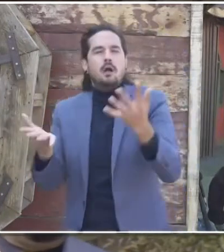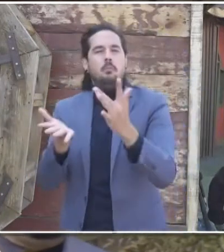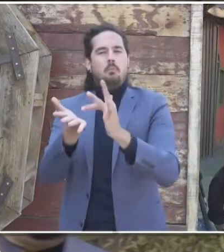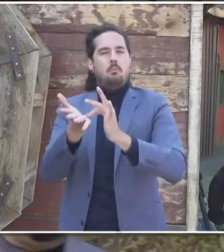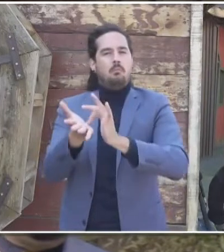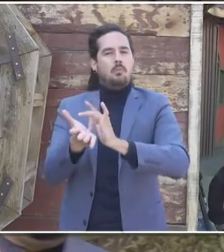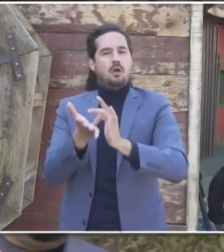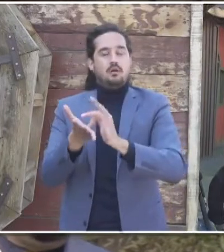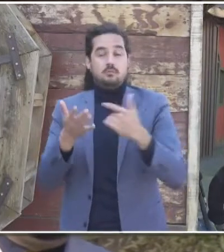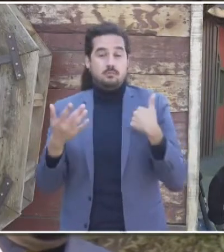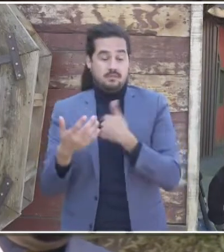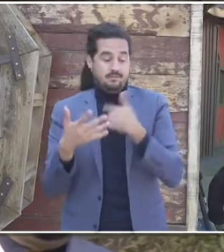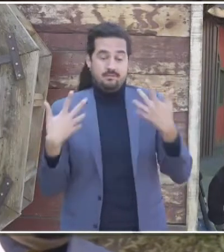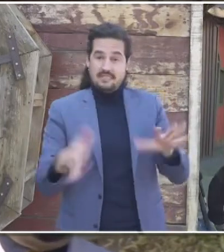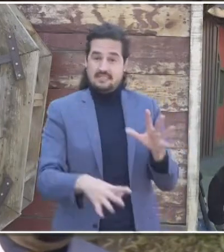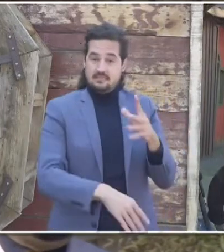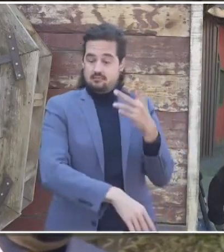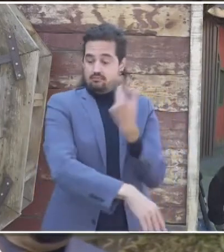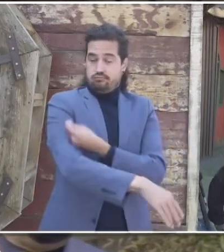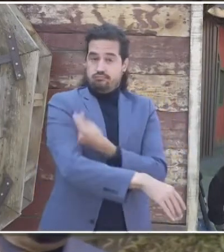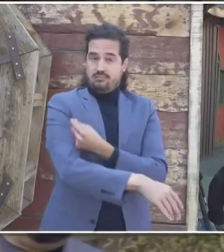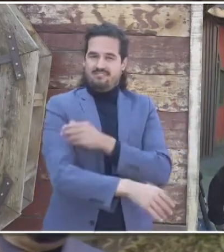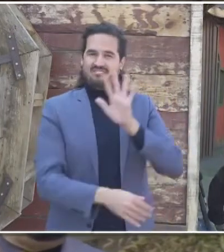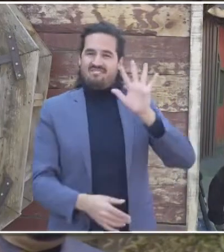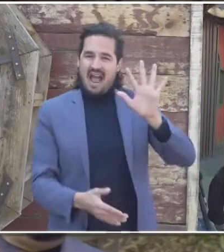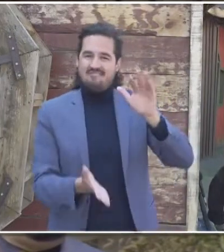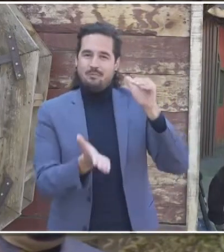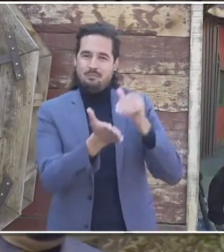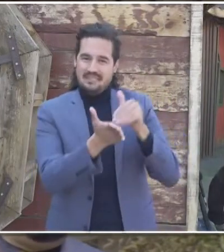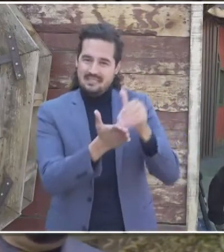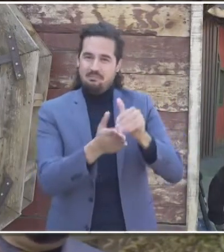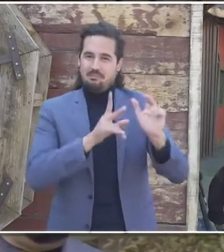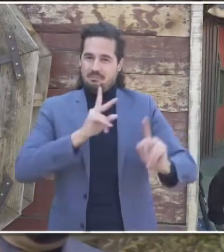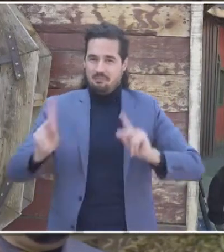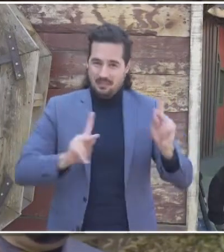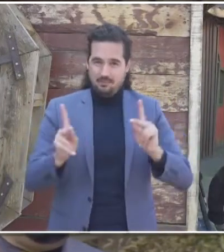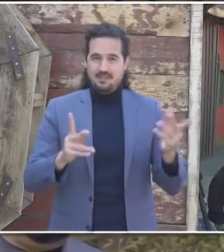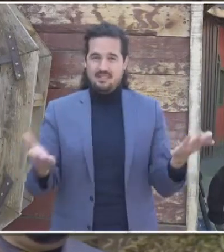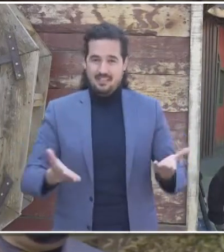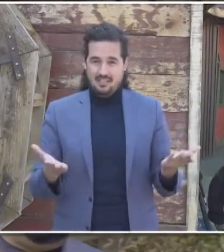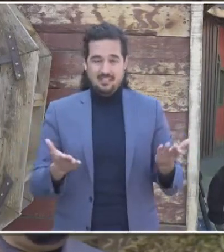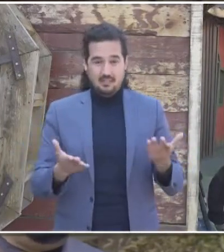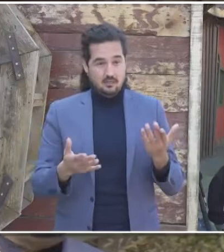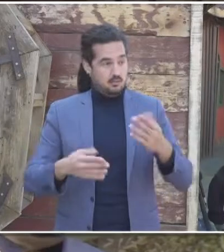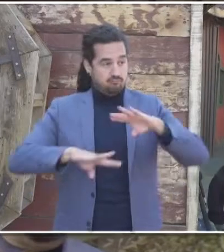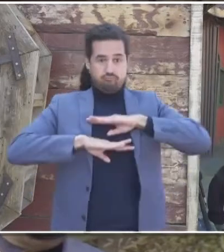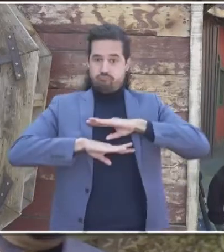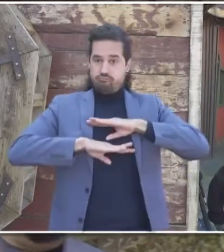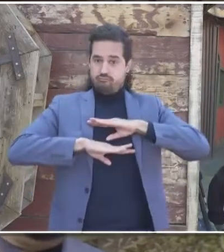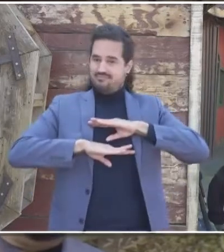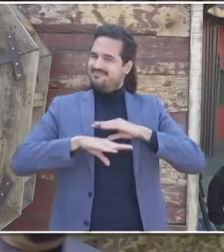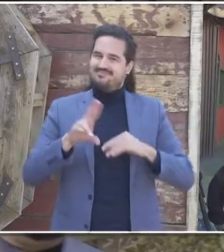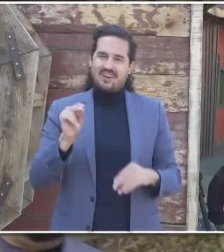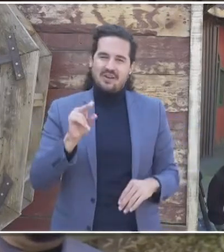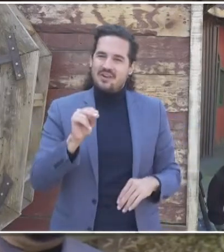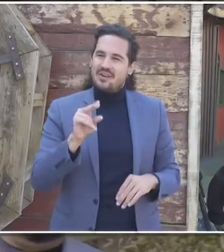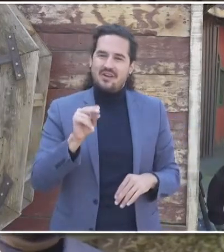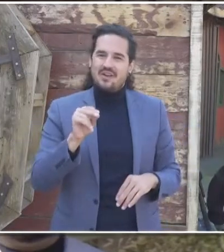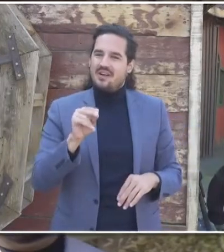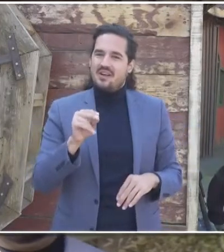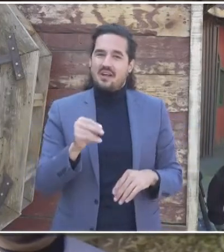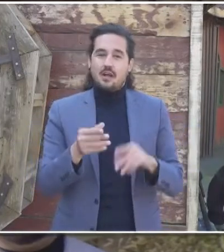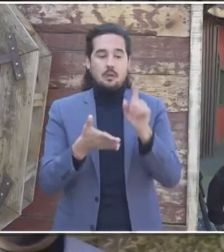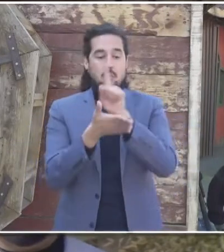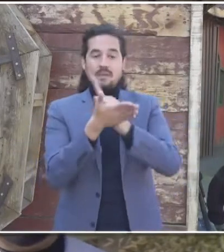reality is, at the end of the day, we're only receiving a little over 1 million a week. The last 7 days,